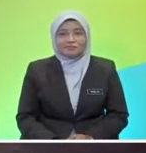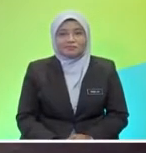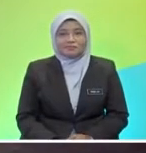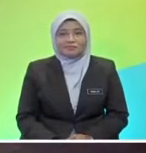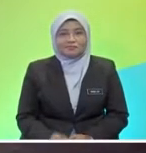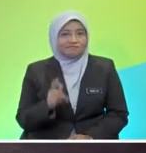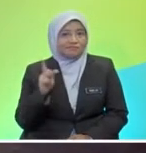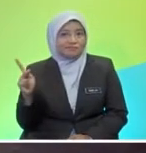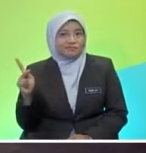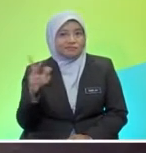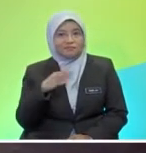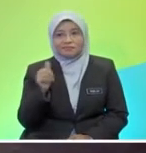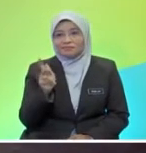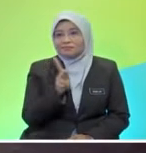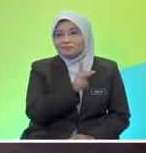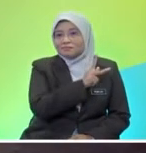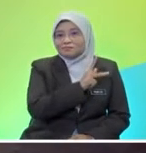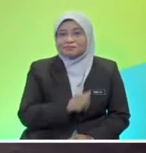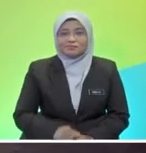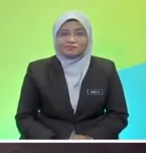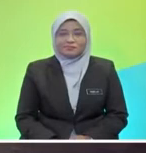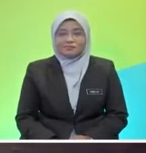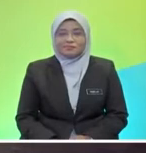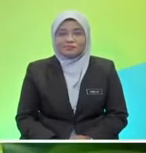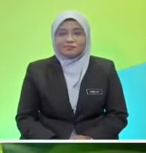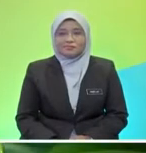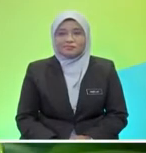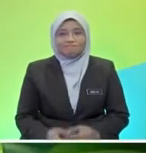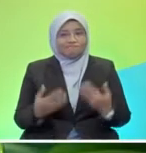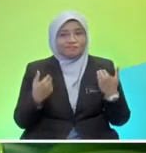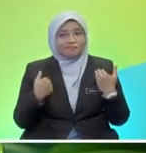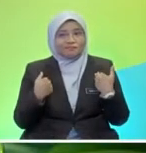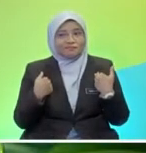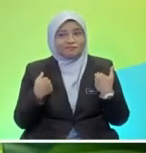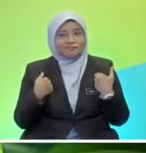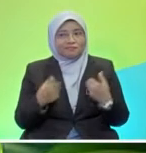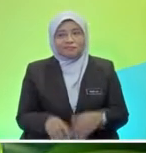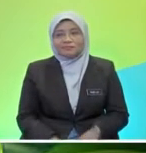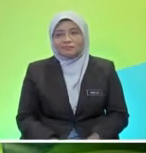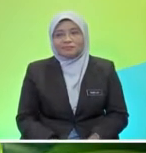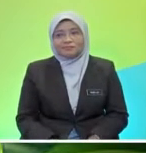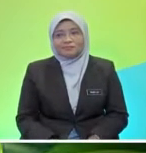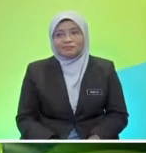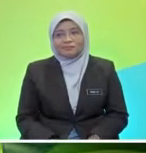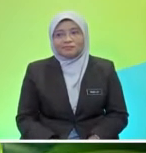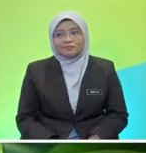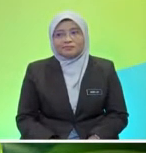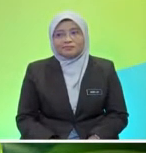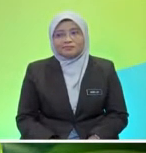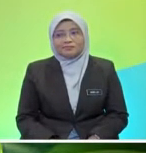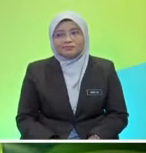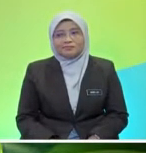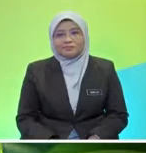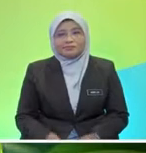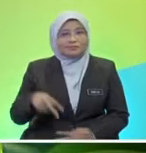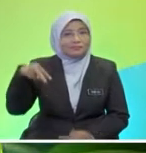legs. Okay. And next we have feet. Okay. Our toes are